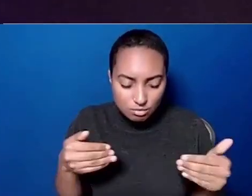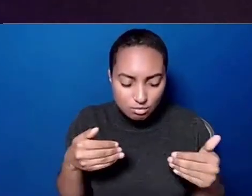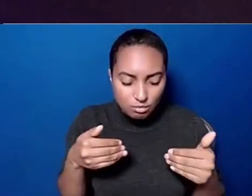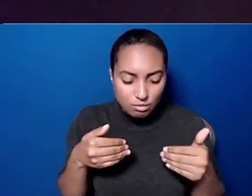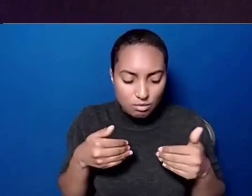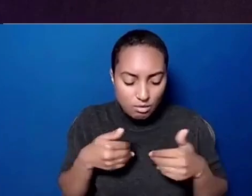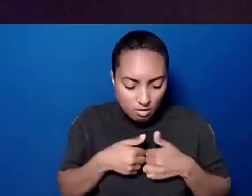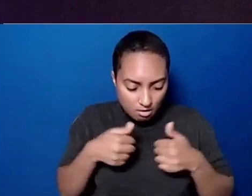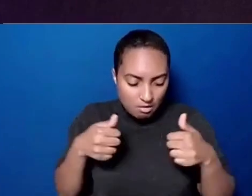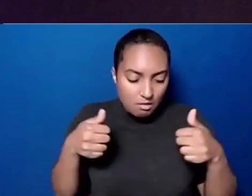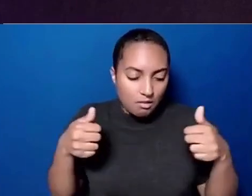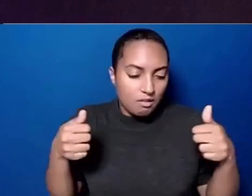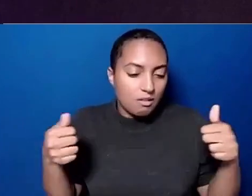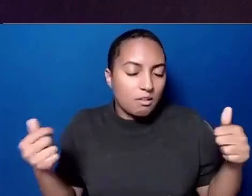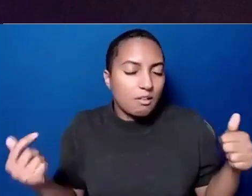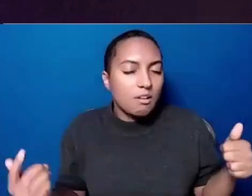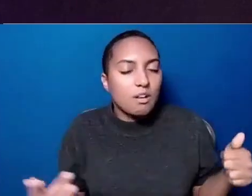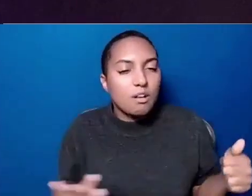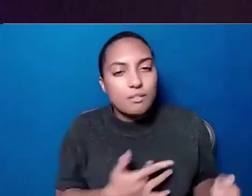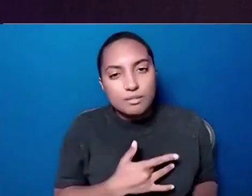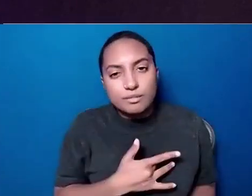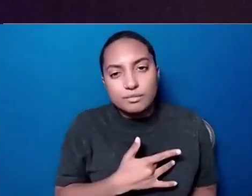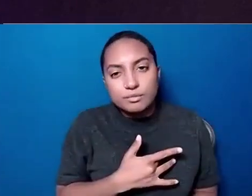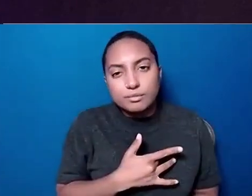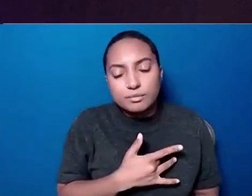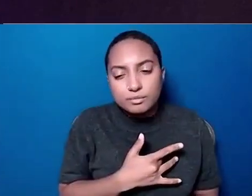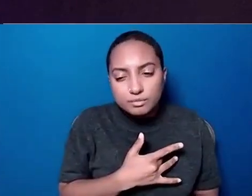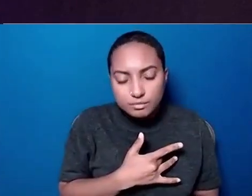Some moments be like that.